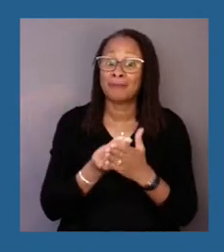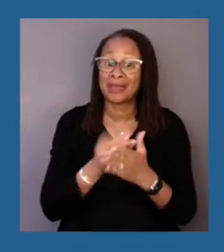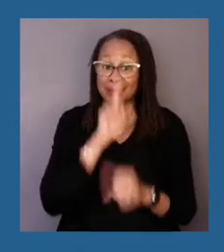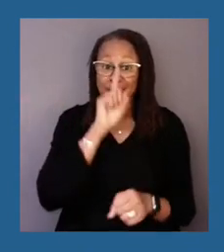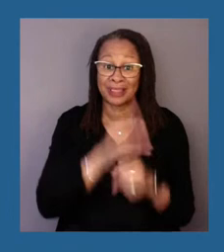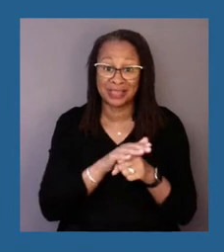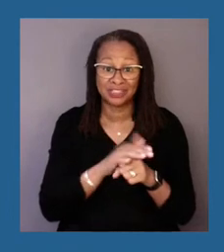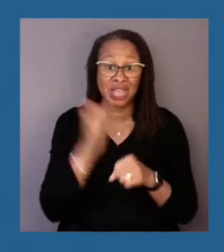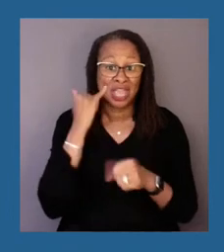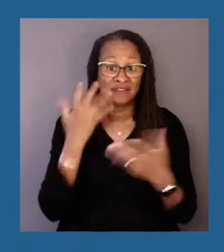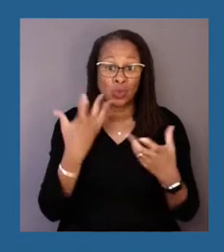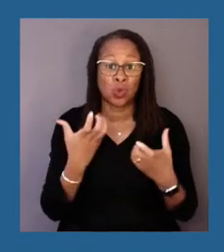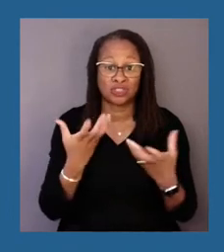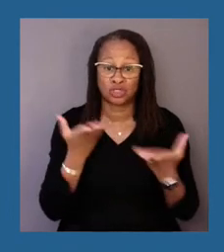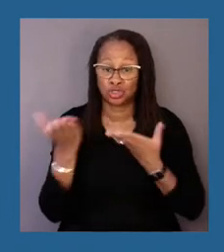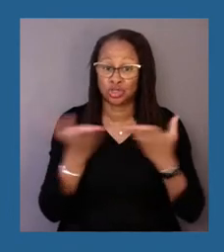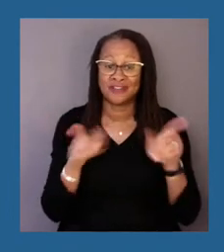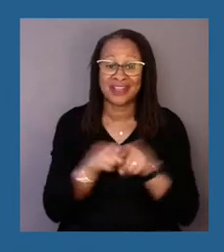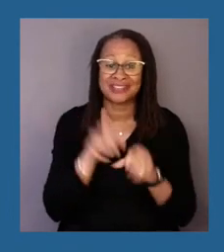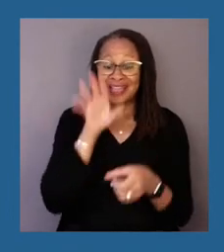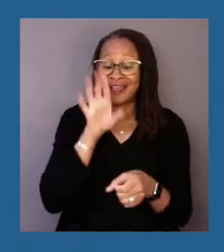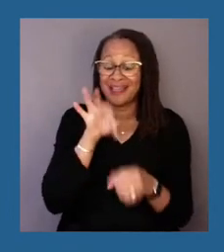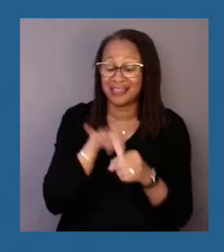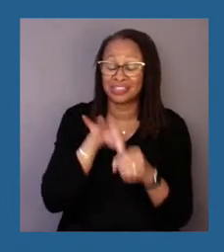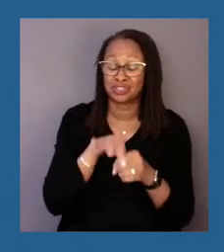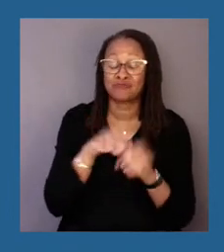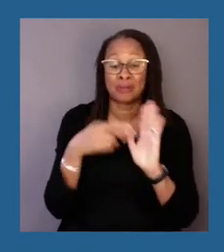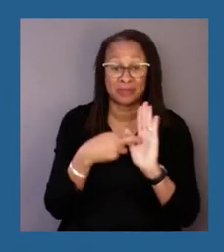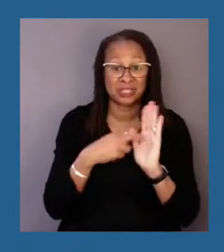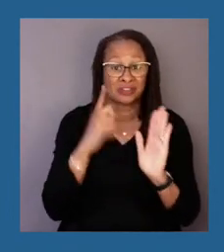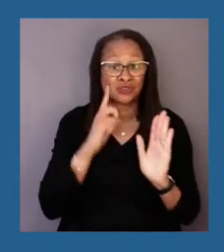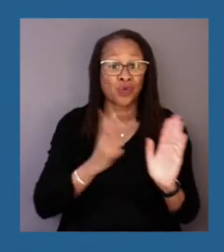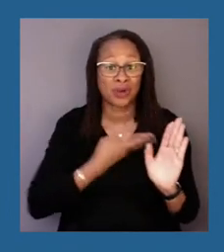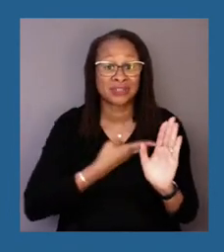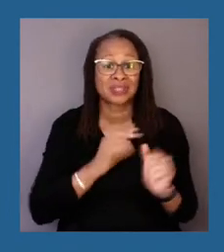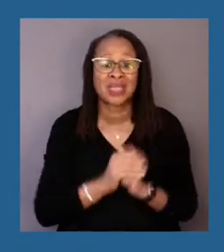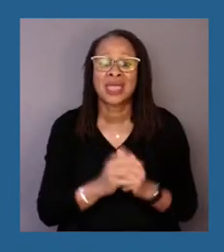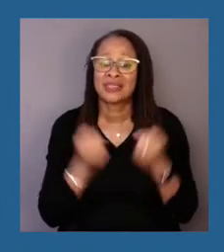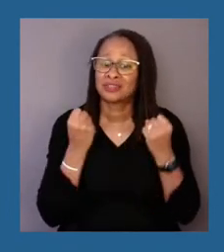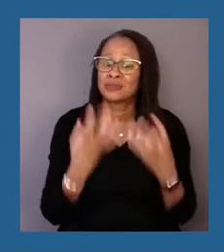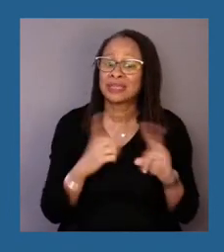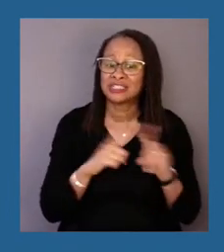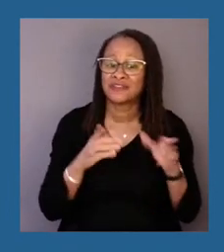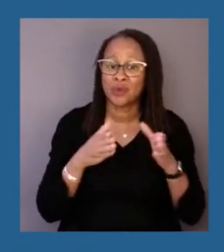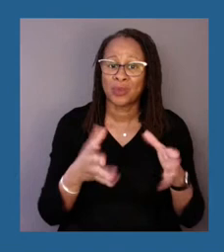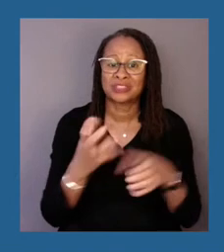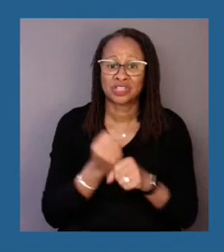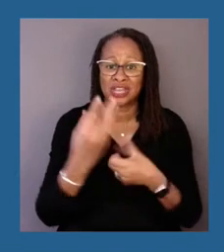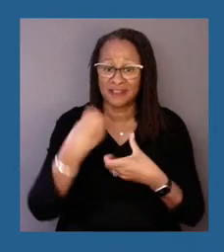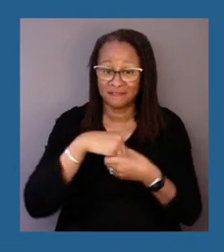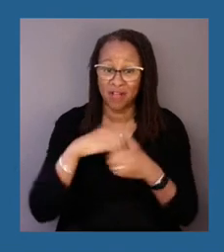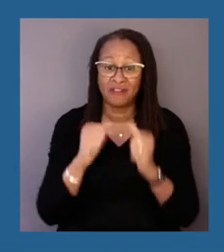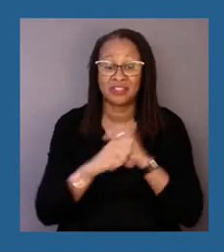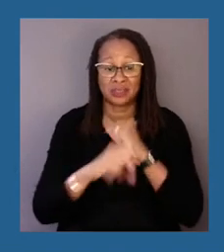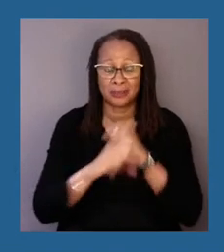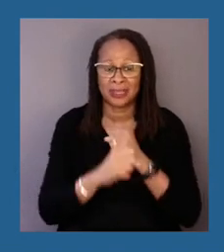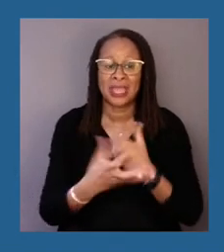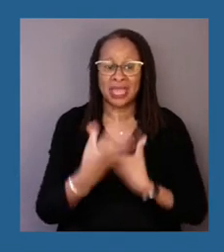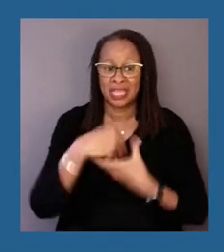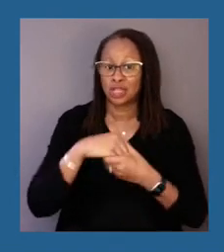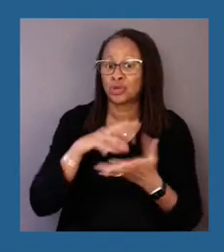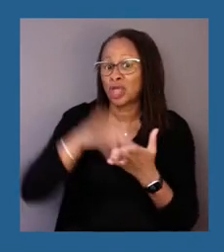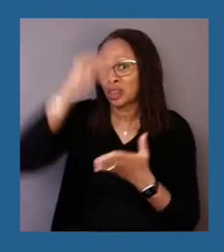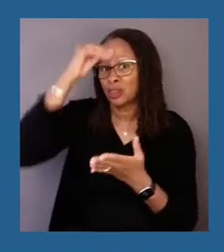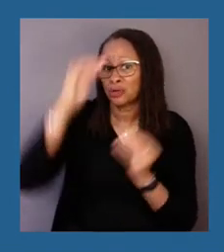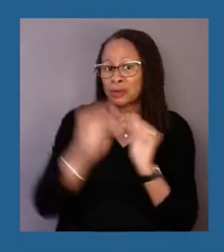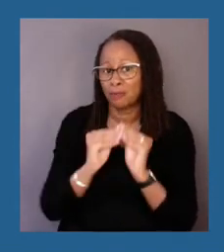to serve as our elected representative. There are a multitude of ways to get involved in the campaign, including just learning more. As Amy was